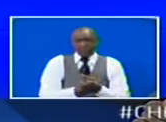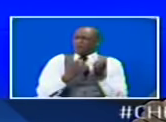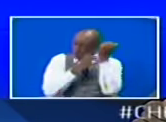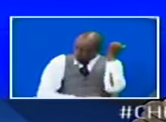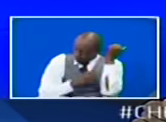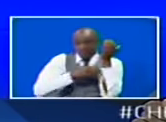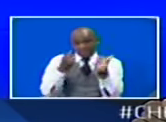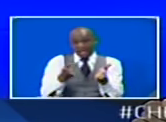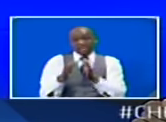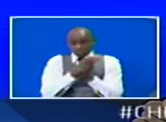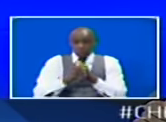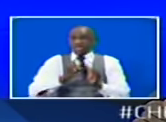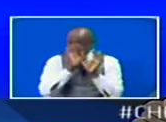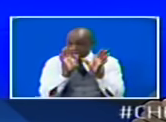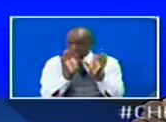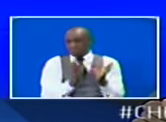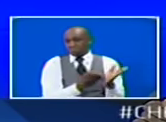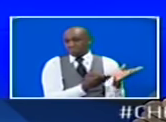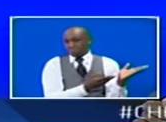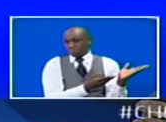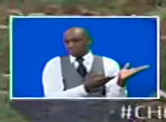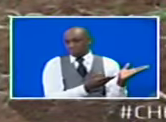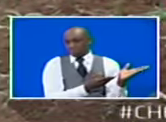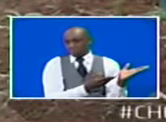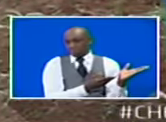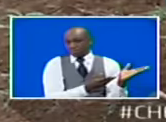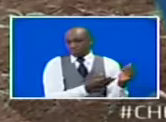poverty. Elvis Koske tells us her story.